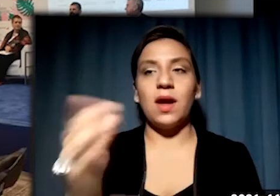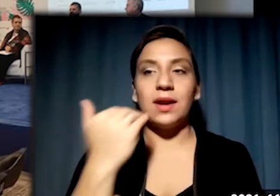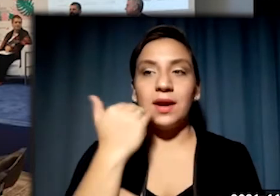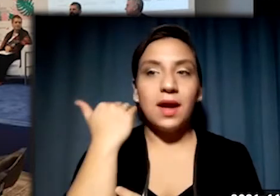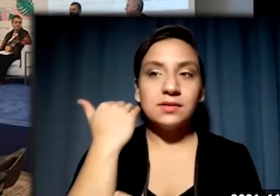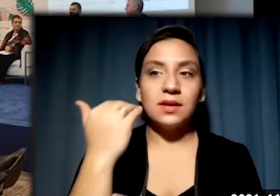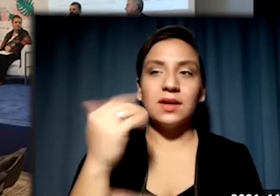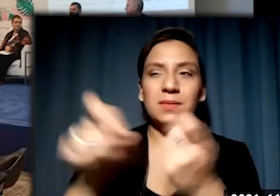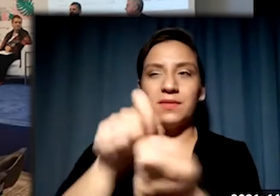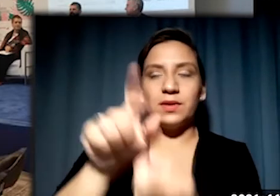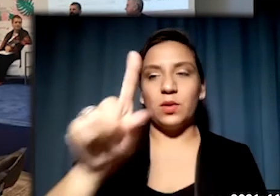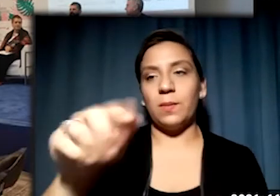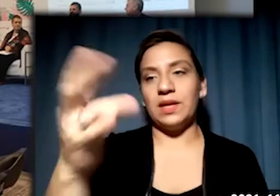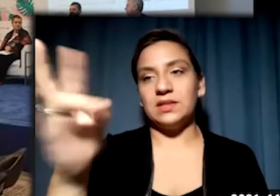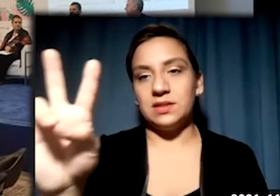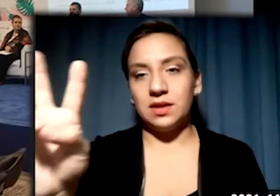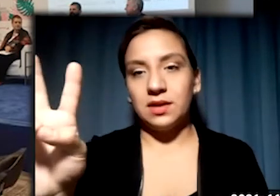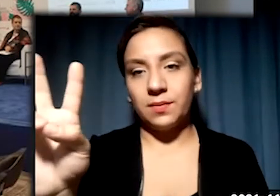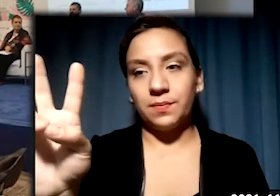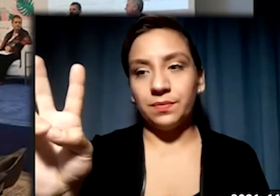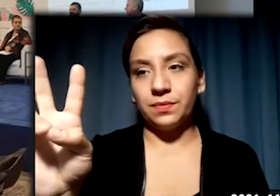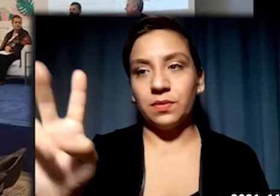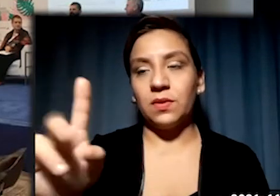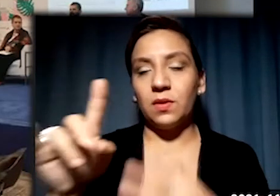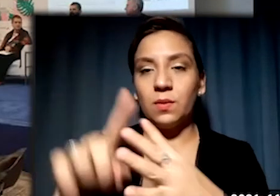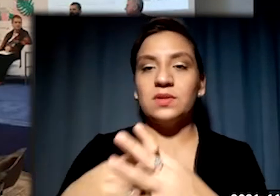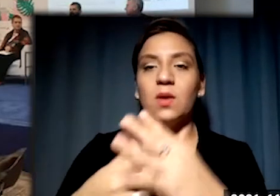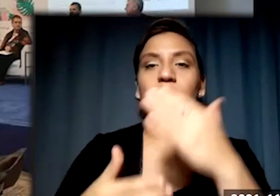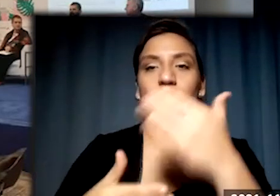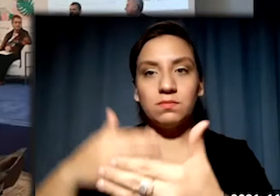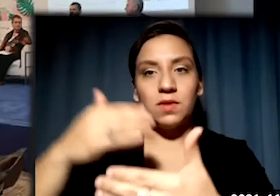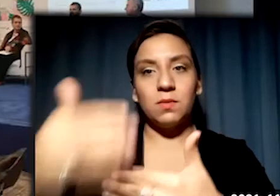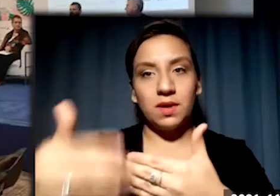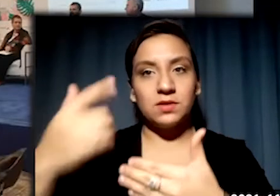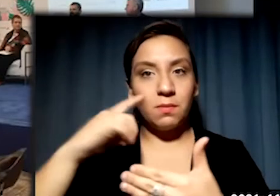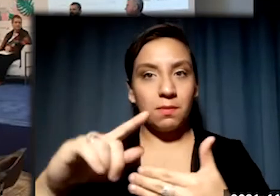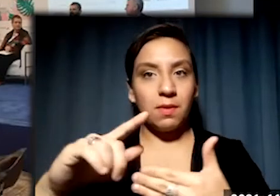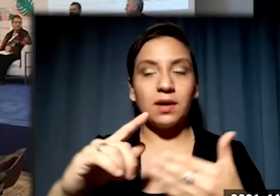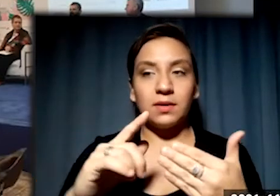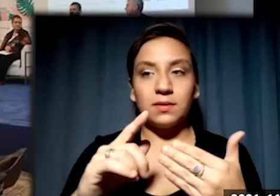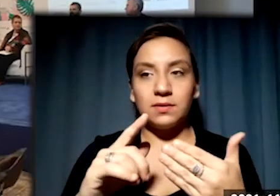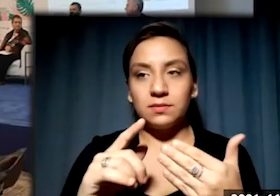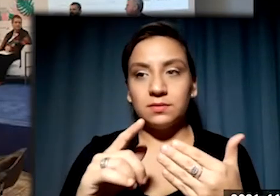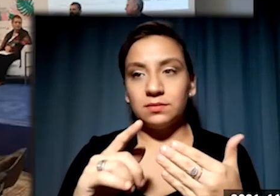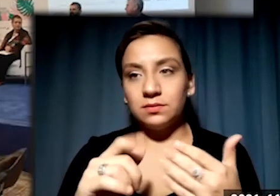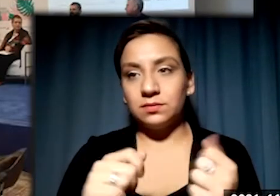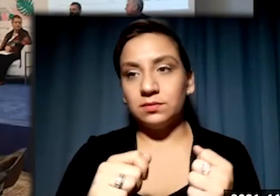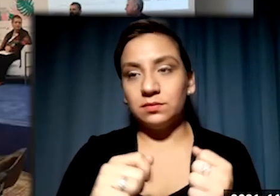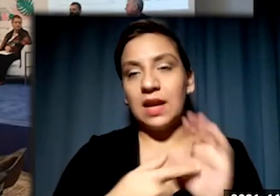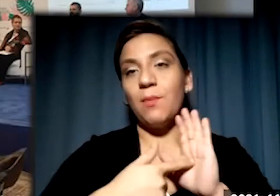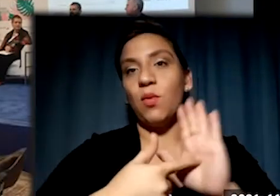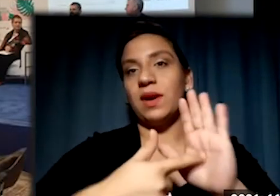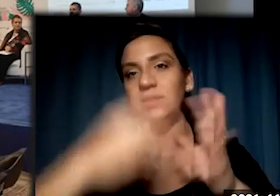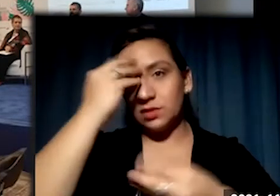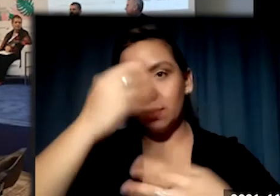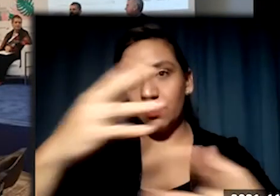take the right steps to complete the publication of two books and a commemorative volume of its official magazine, Patrimonio.